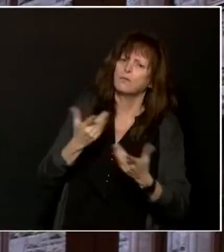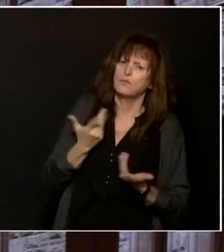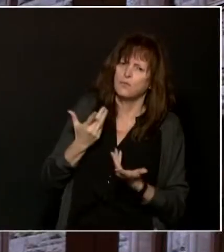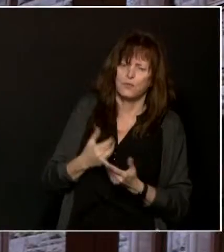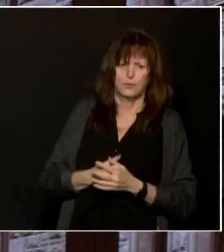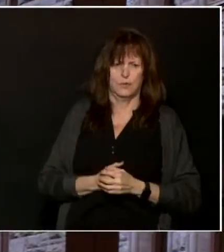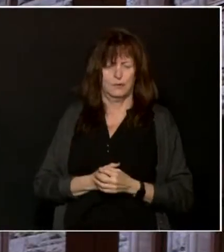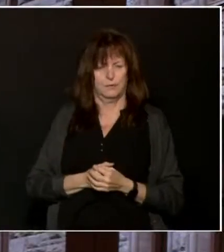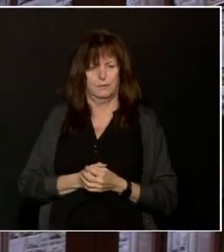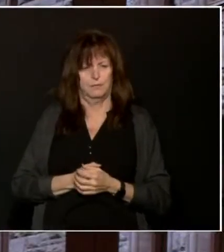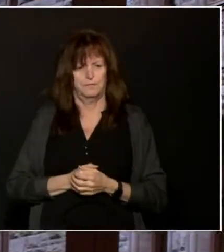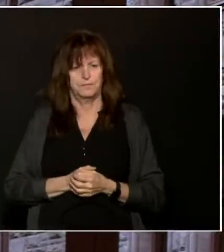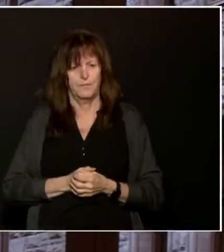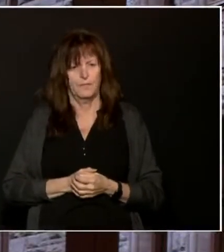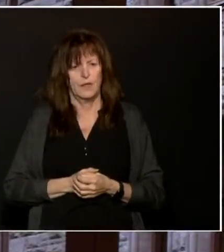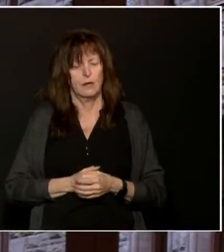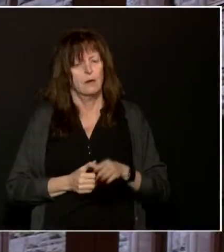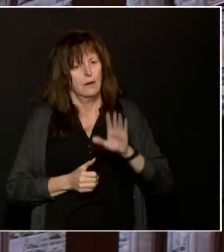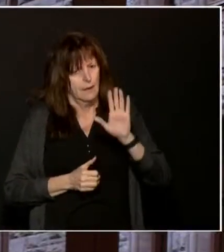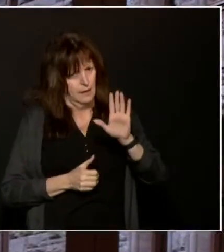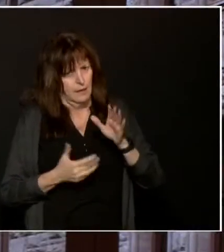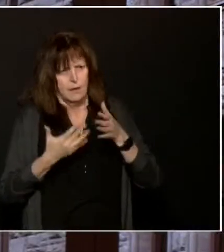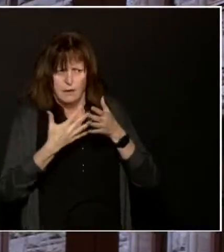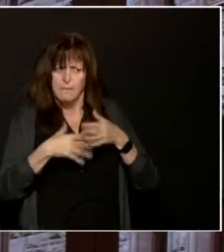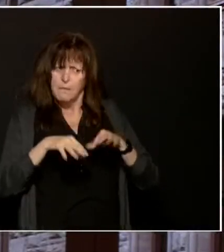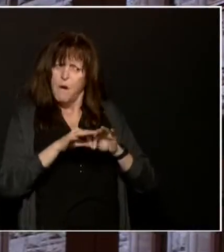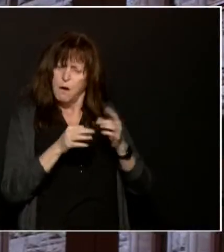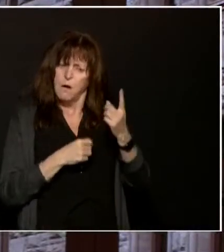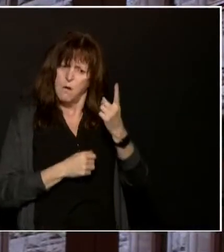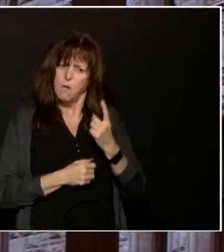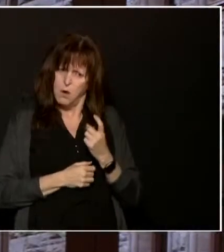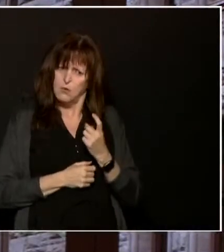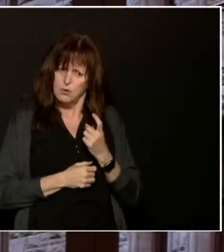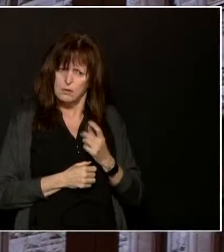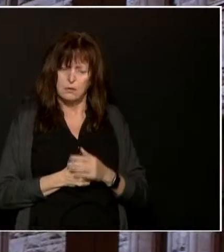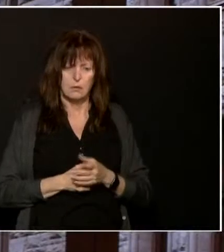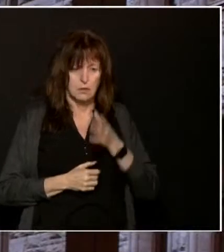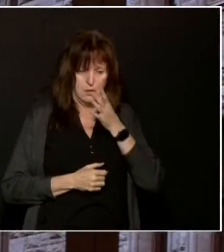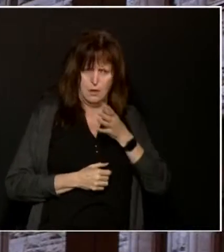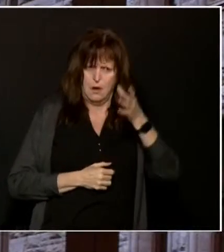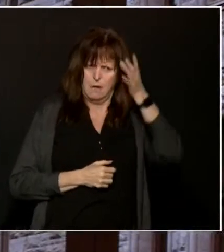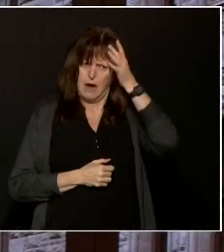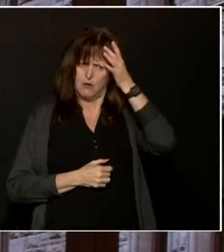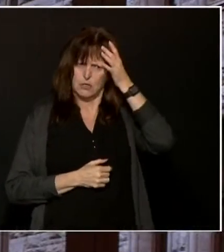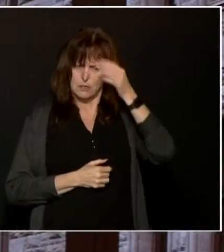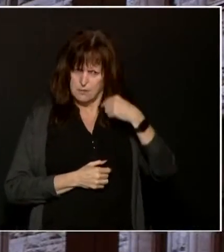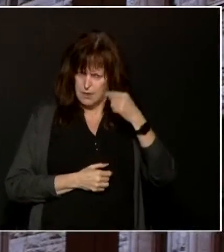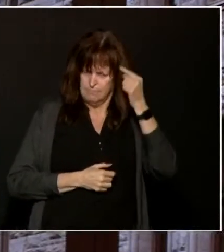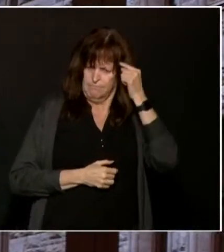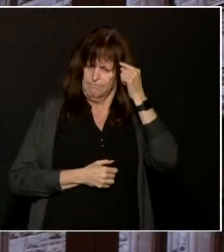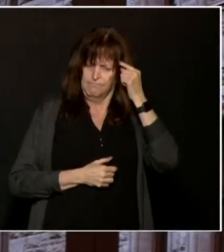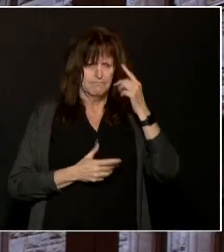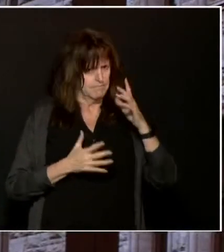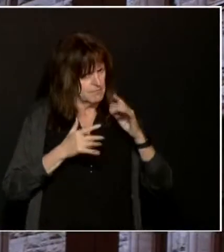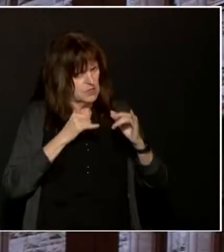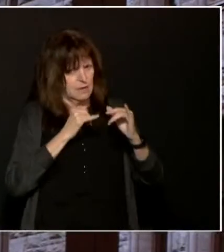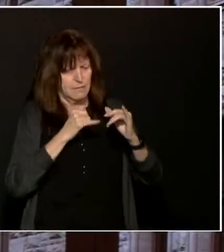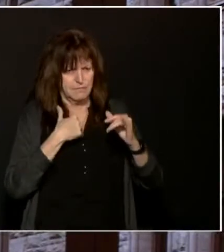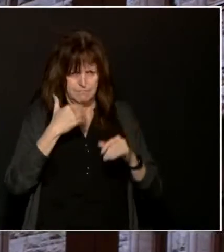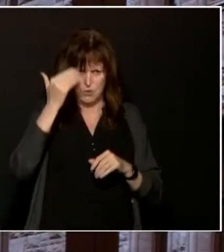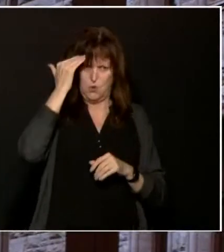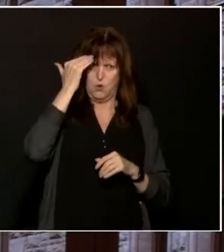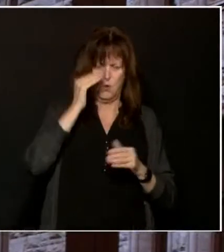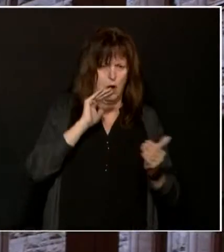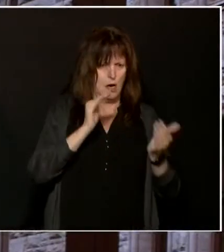So I think that's a very important question, because I think it's very much in the minds of parents who want to know, as compared to when we close, is